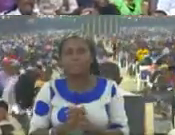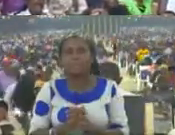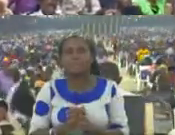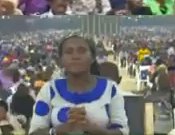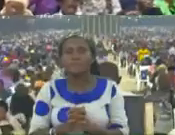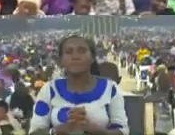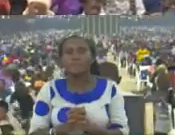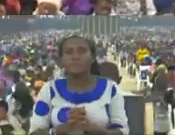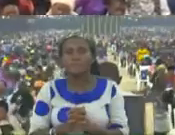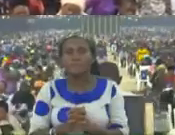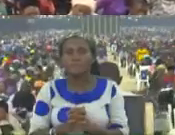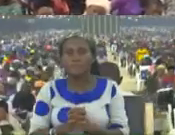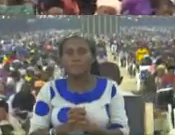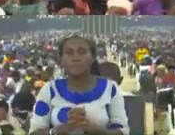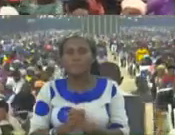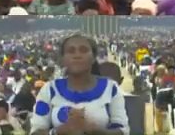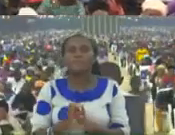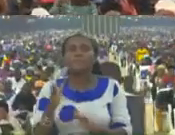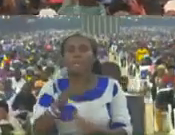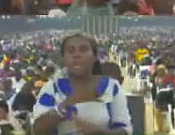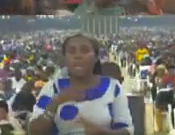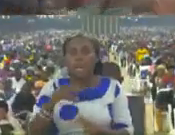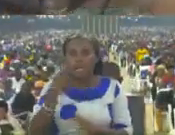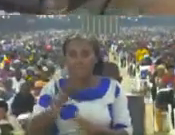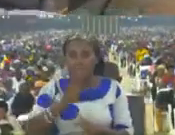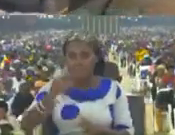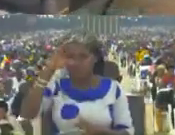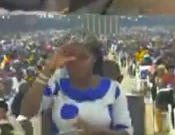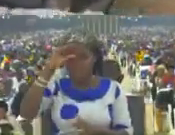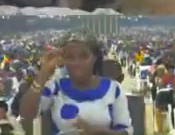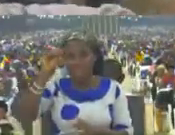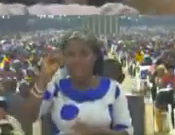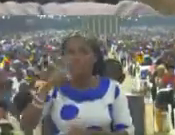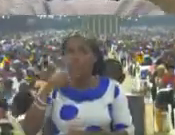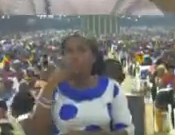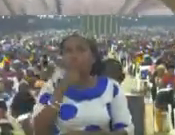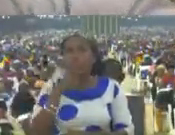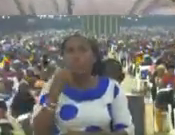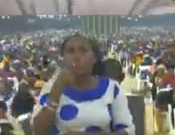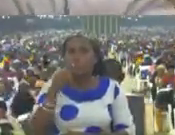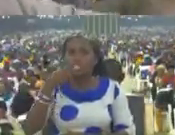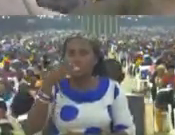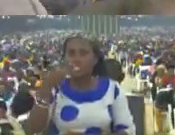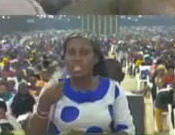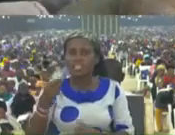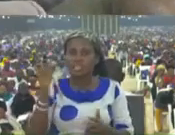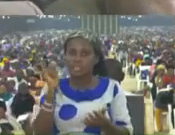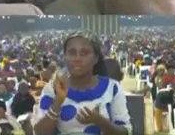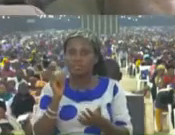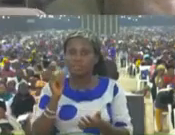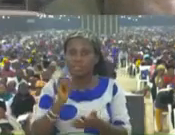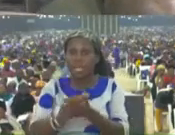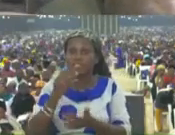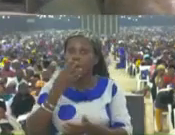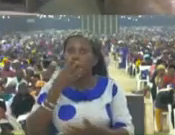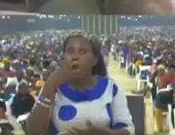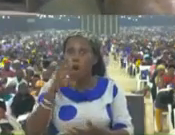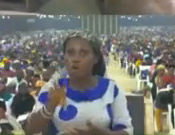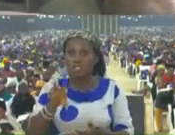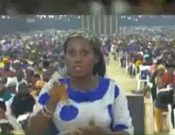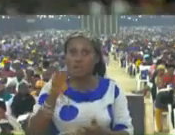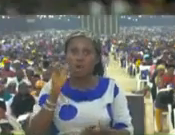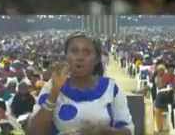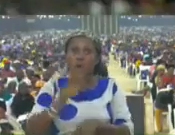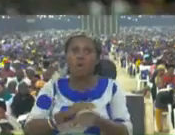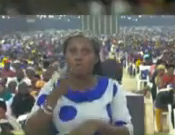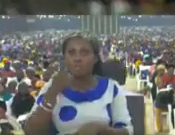And the man who pronounced that curse on the family